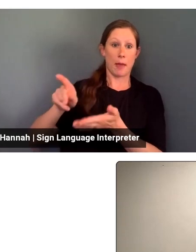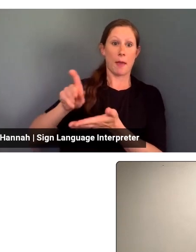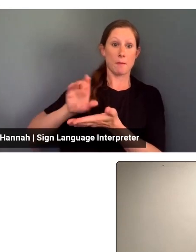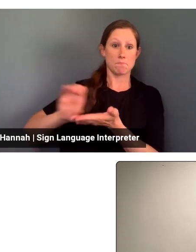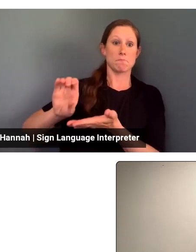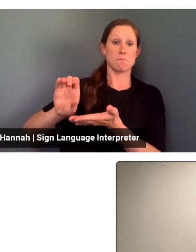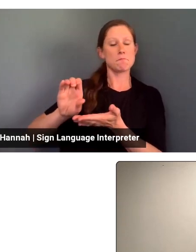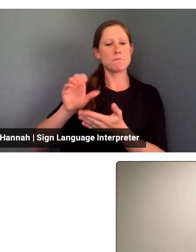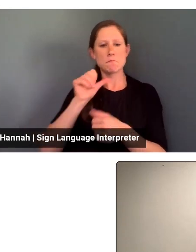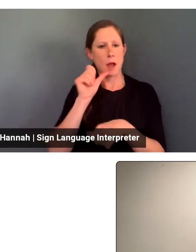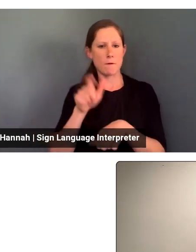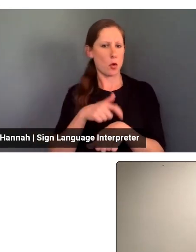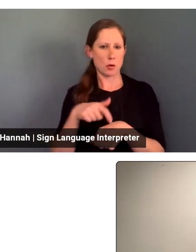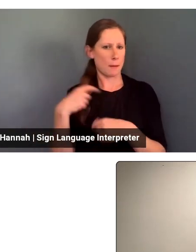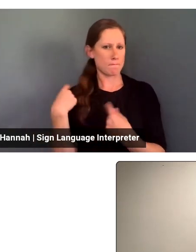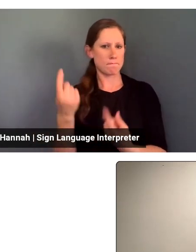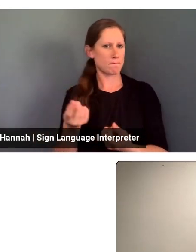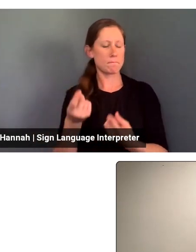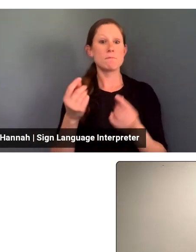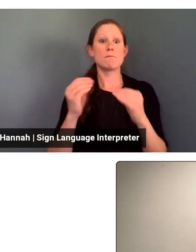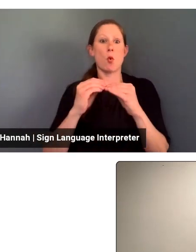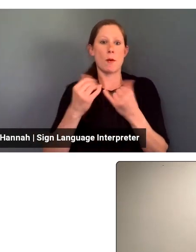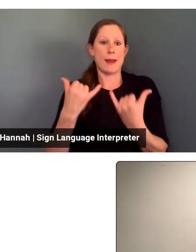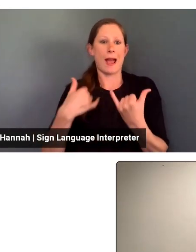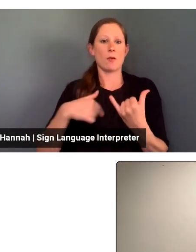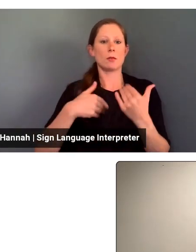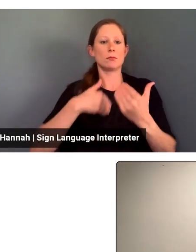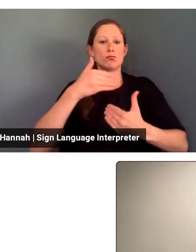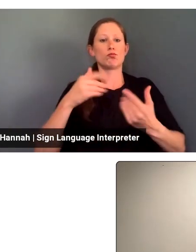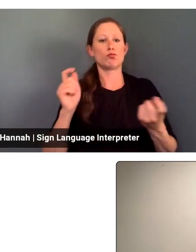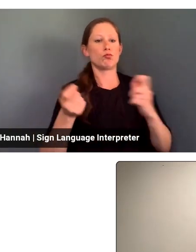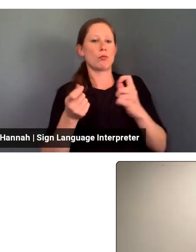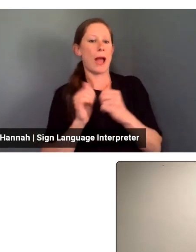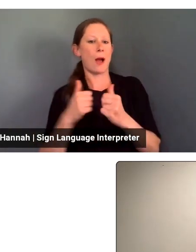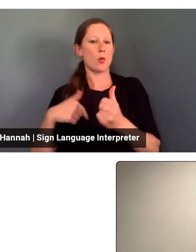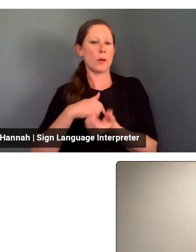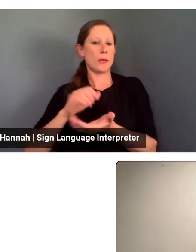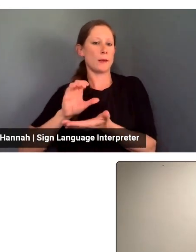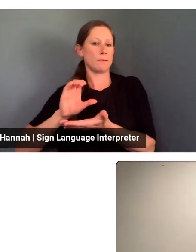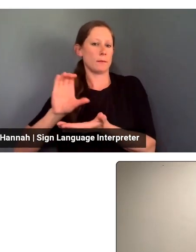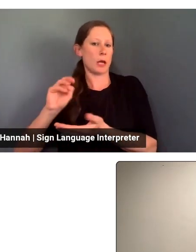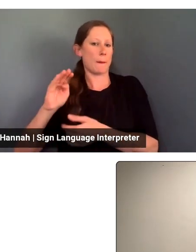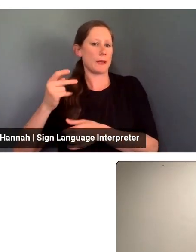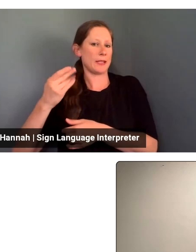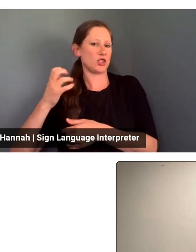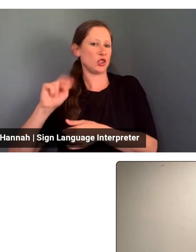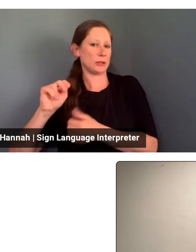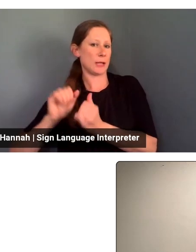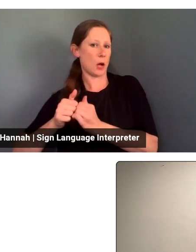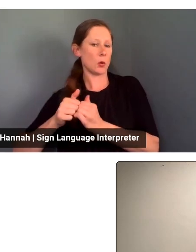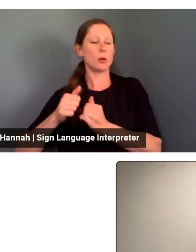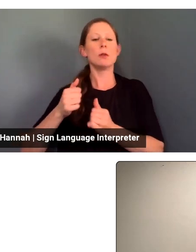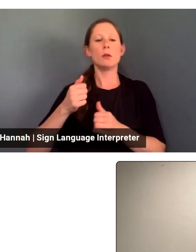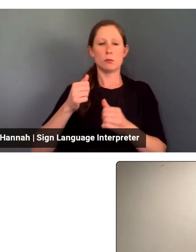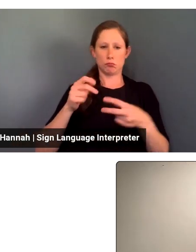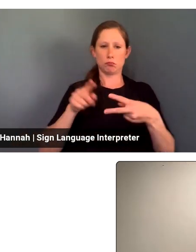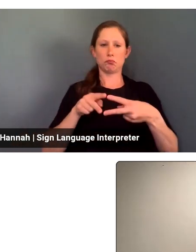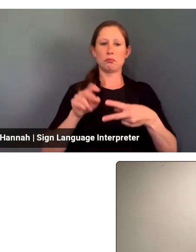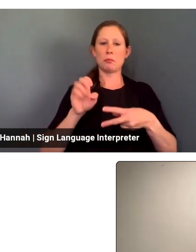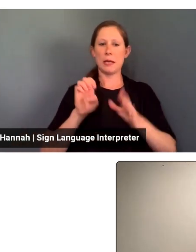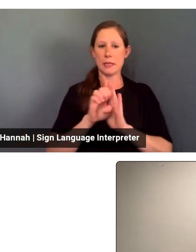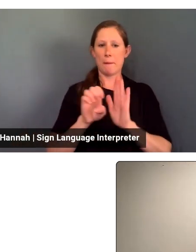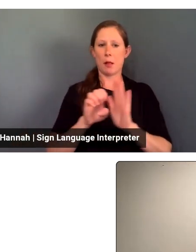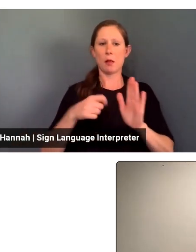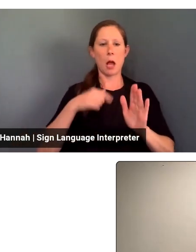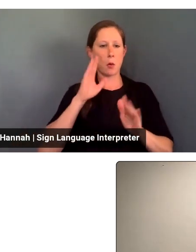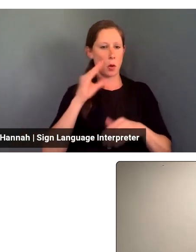And so we are in the process of shifting the way we do compensation. And I'll give you just a couple of quick examples. I'm happy to double click on